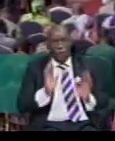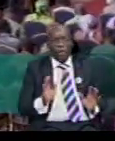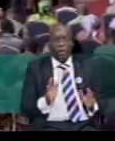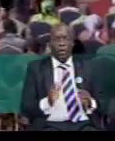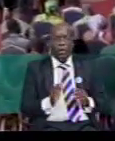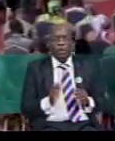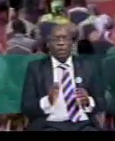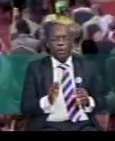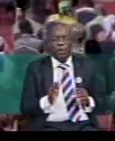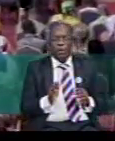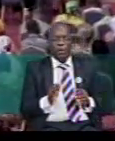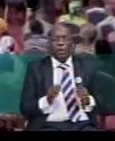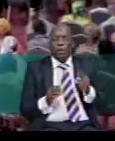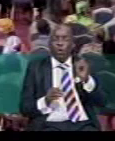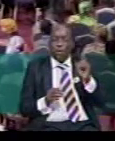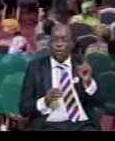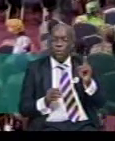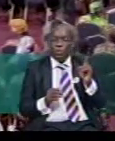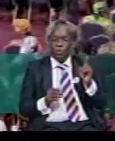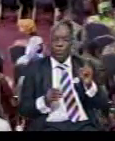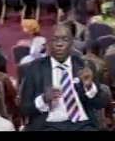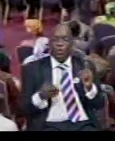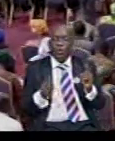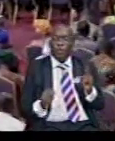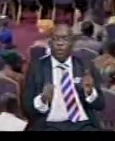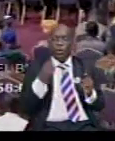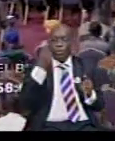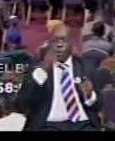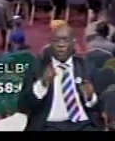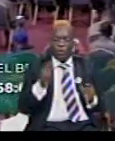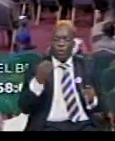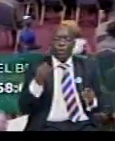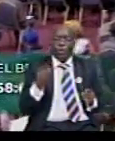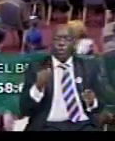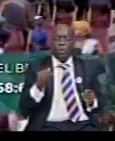looking at the perception of